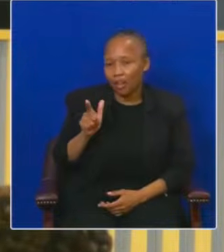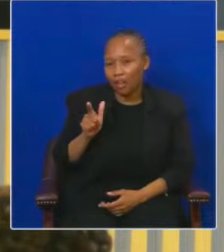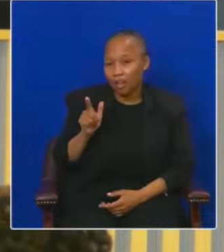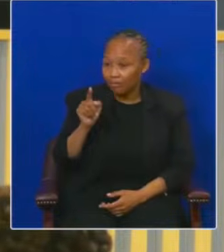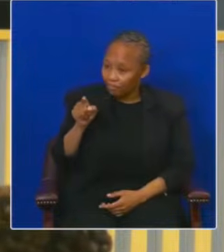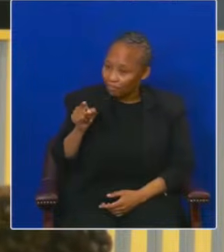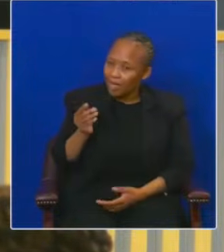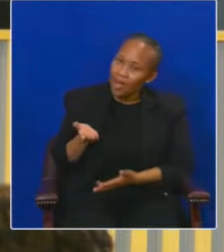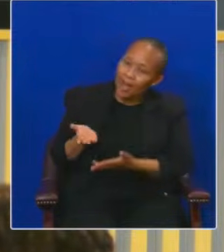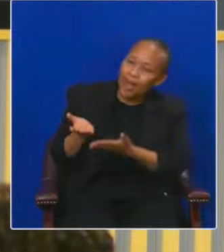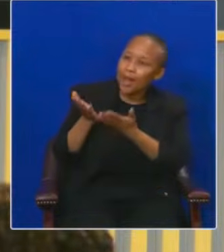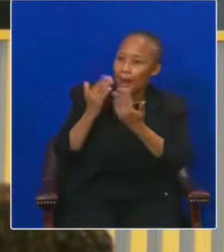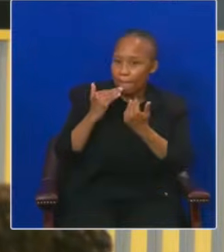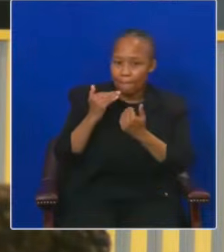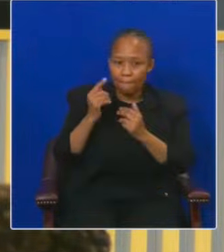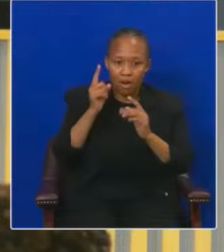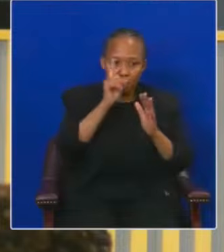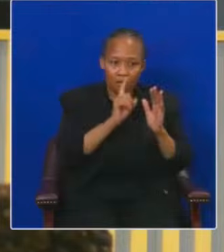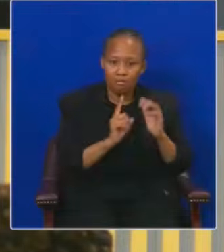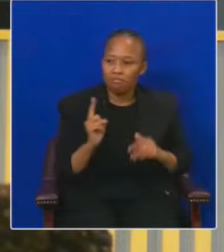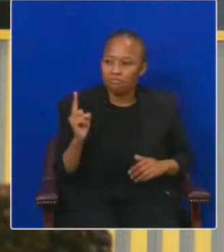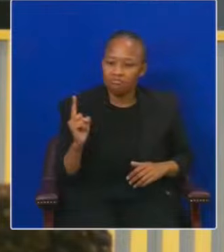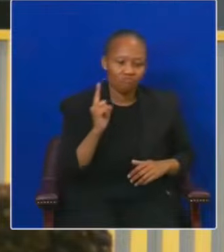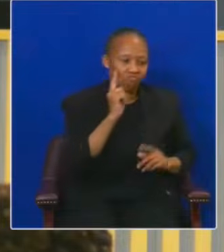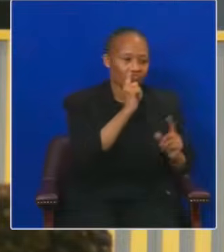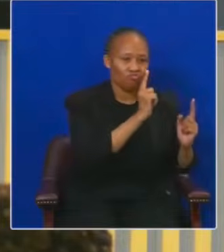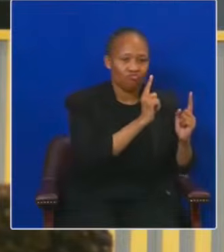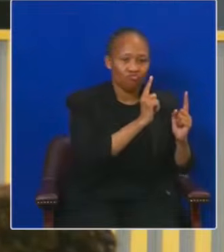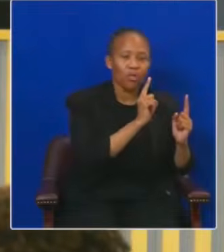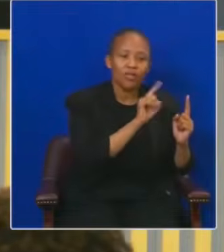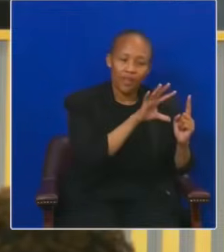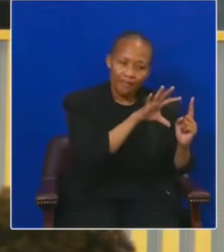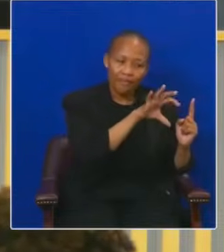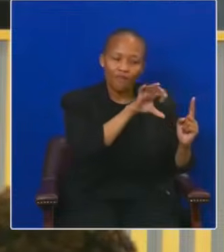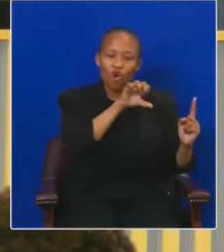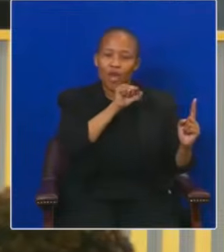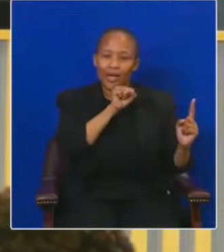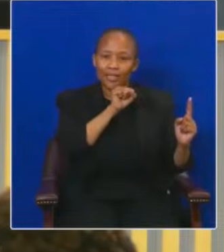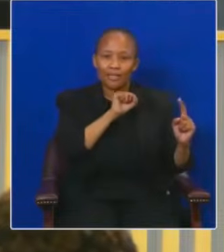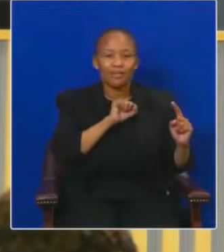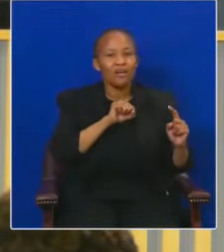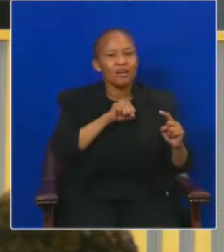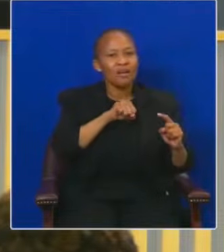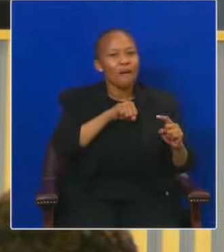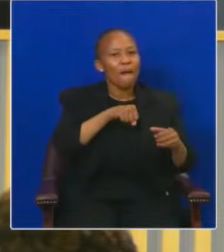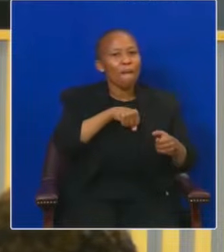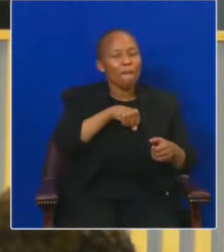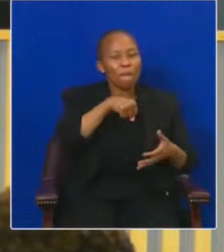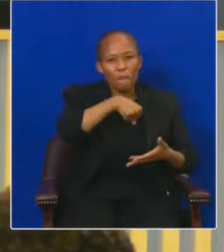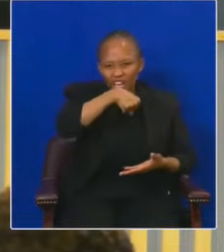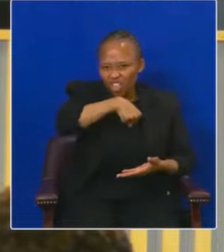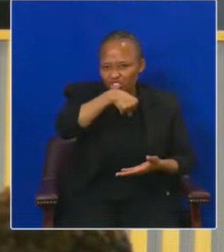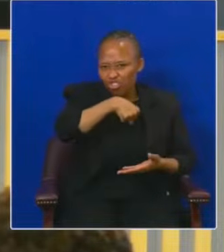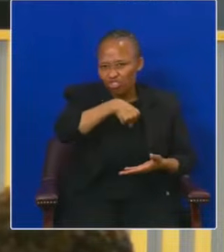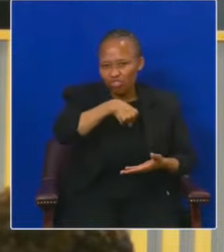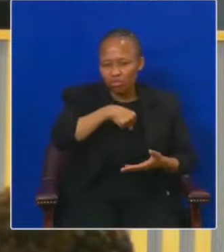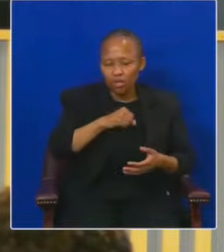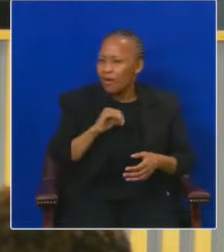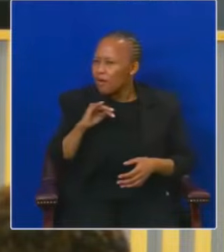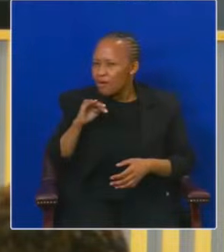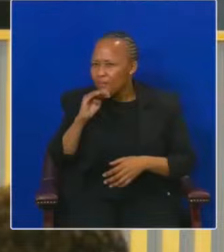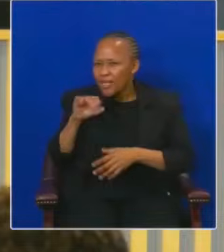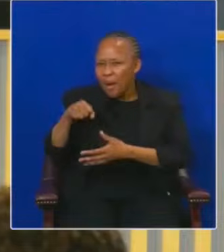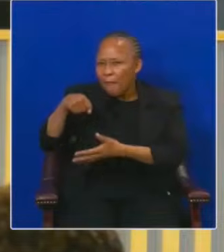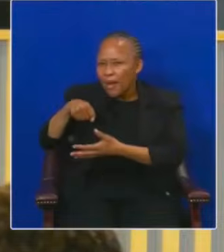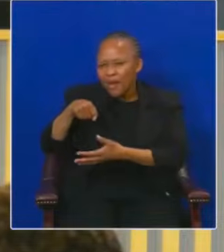packages for General Sibia. What packages? The money packages, Commissioners.